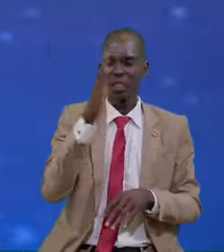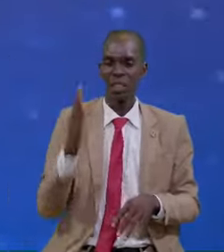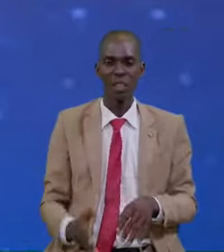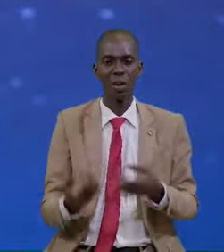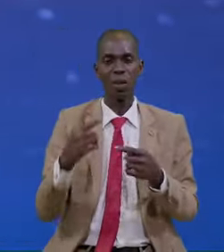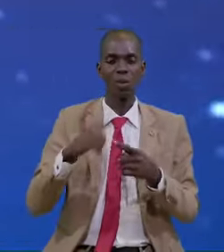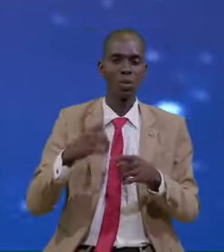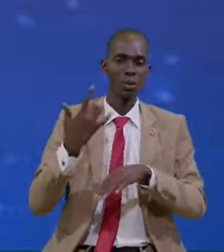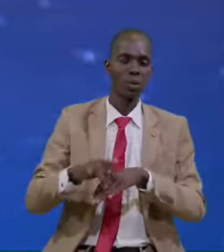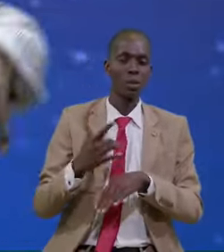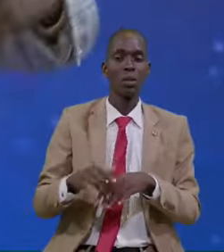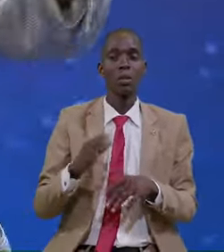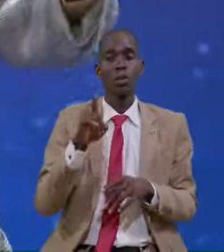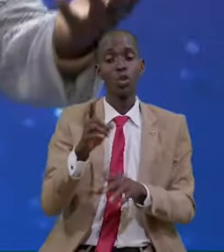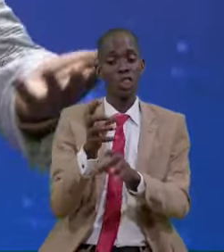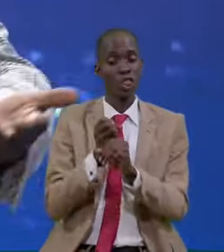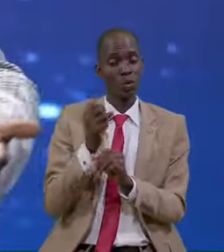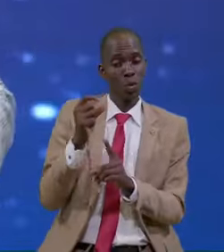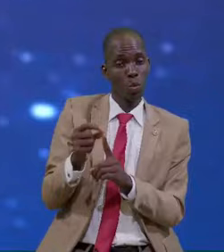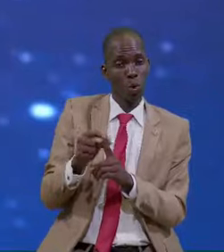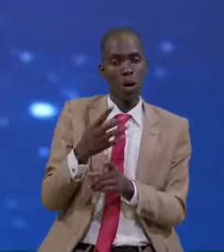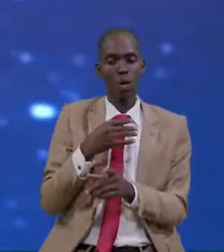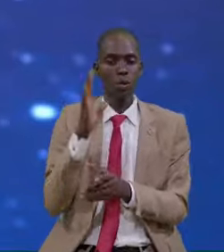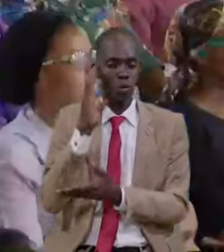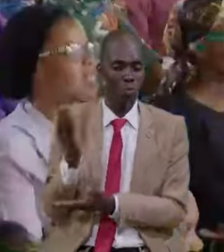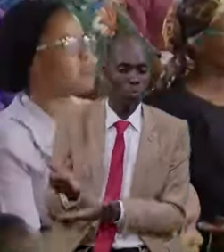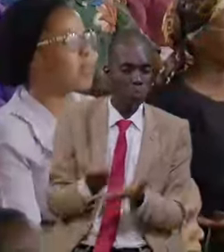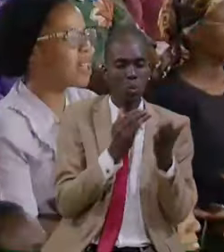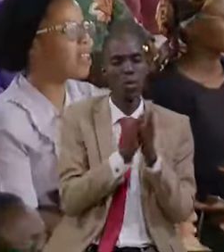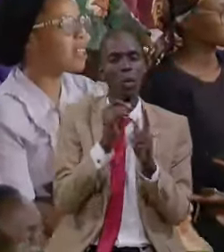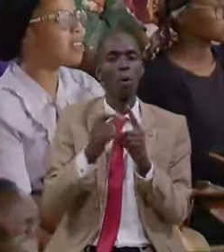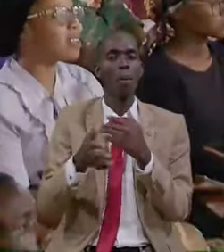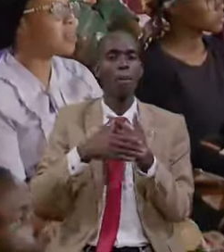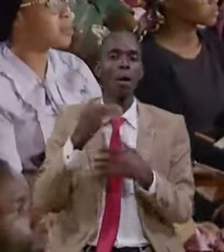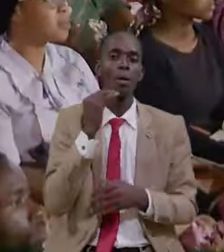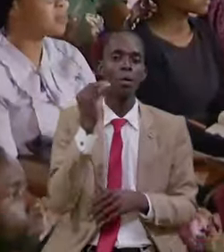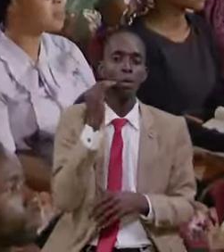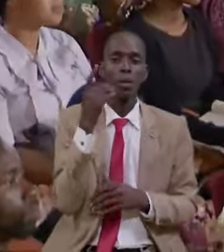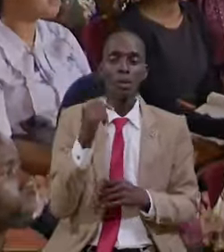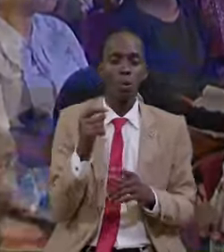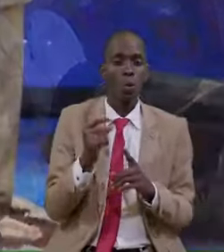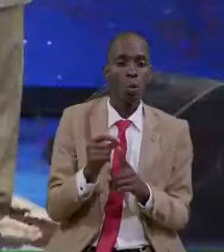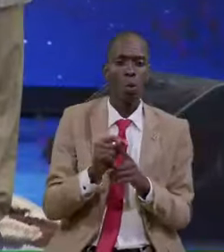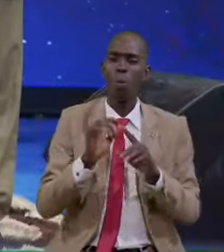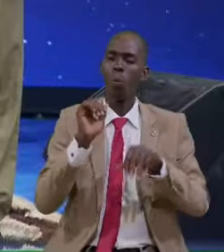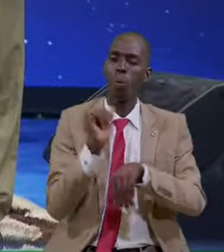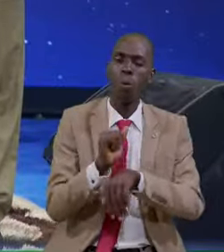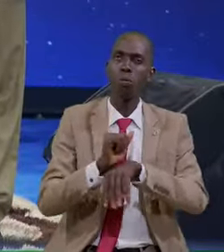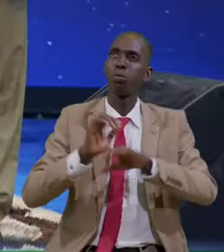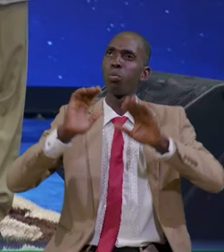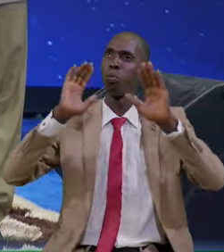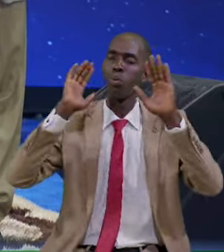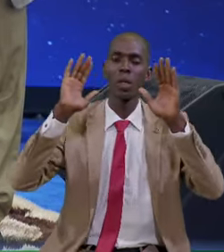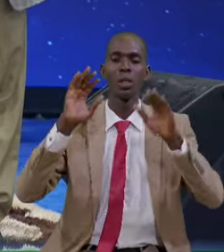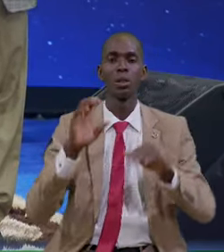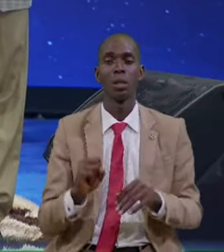the word, and you are going to take that word home. The word works wonders. And it